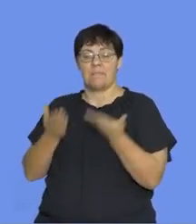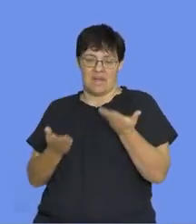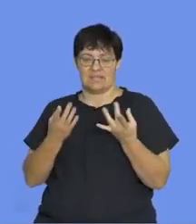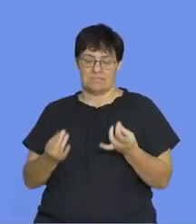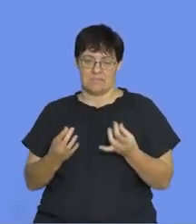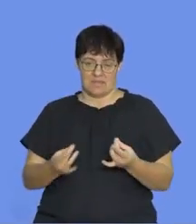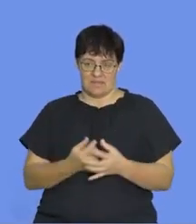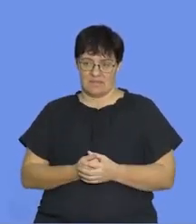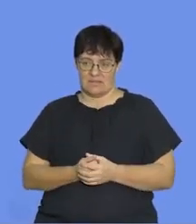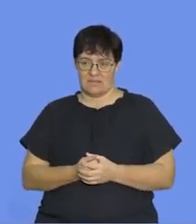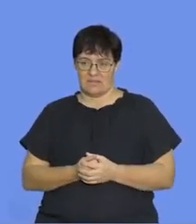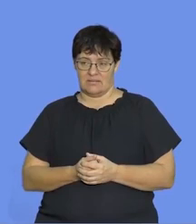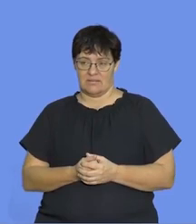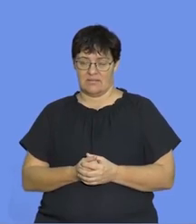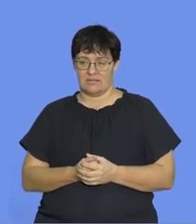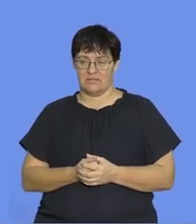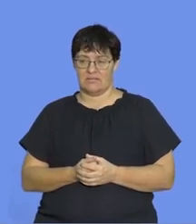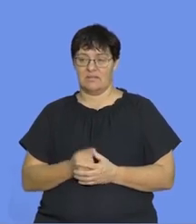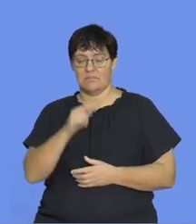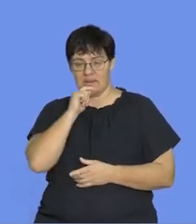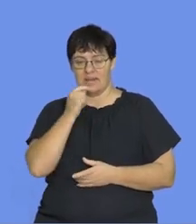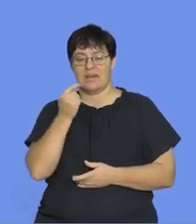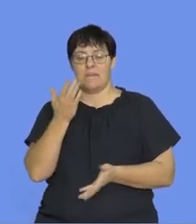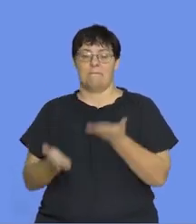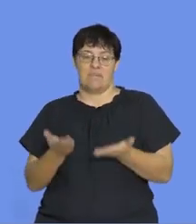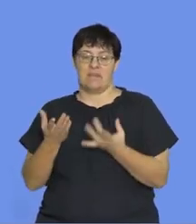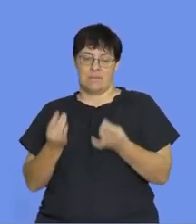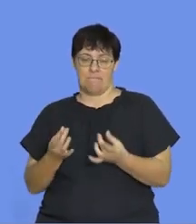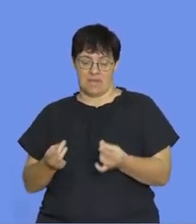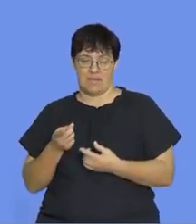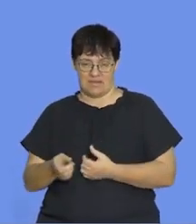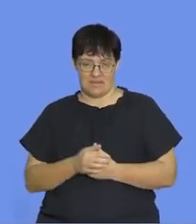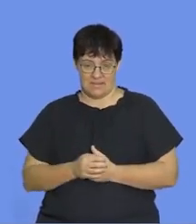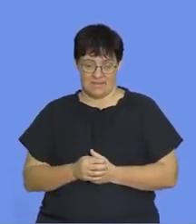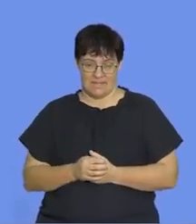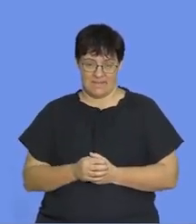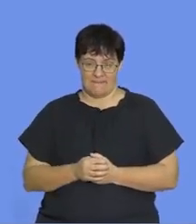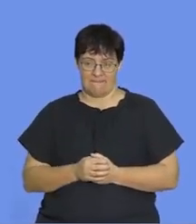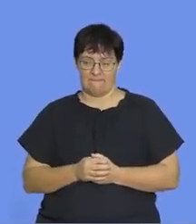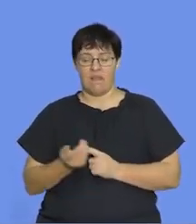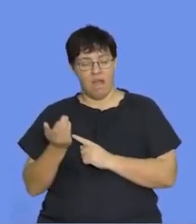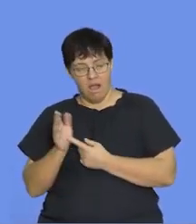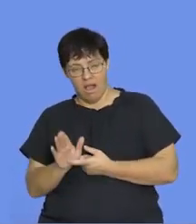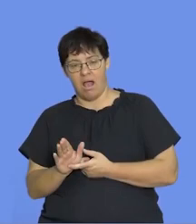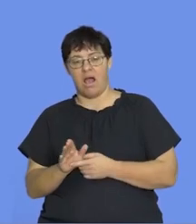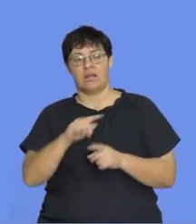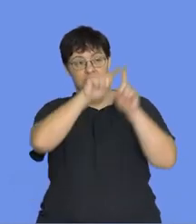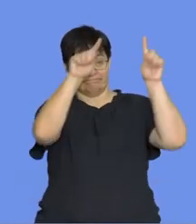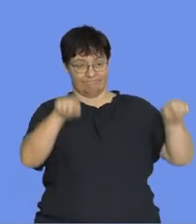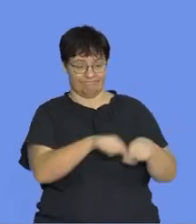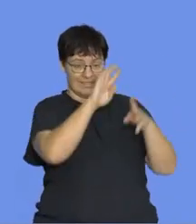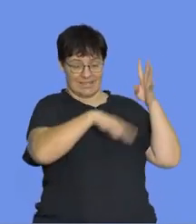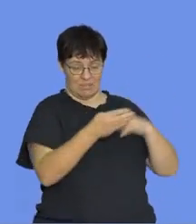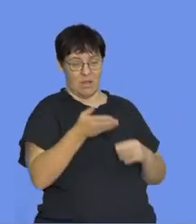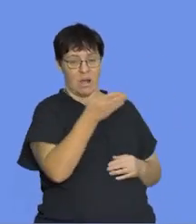okay? This is what we call the mass number. So all these are actually indicated in the periodic table. So you'll have